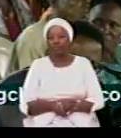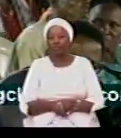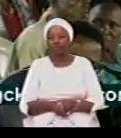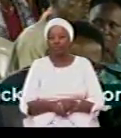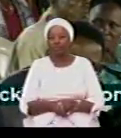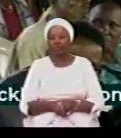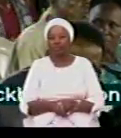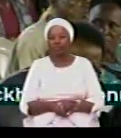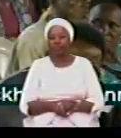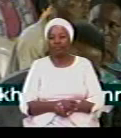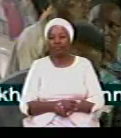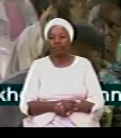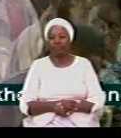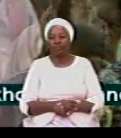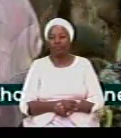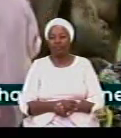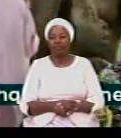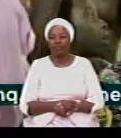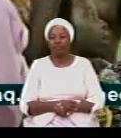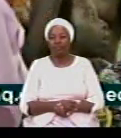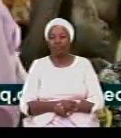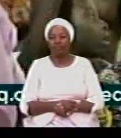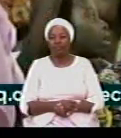Let's be quick and fast.